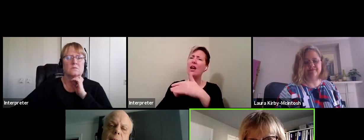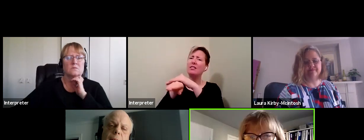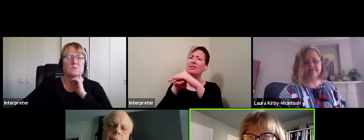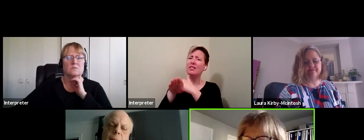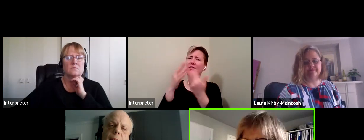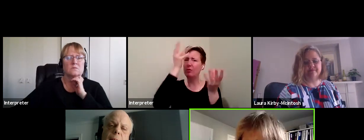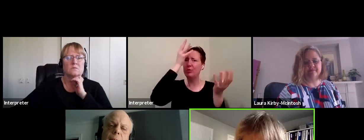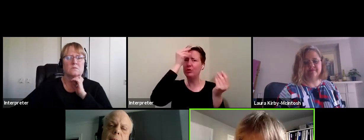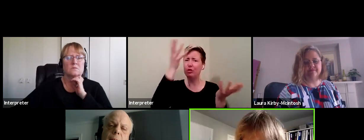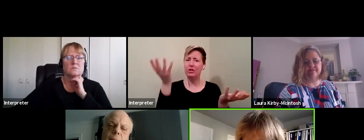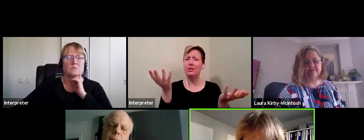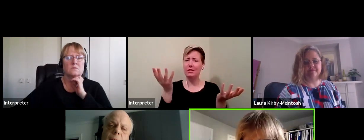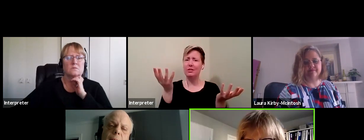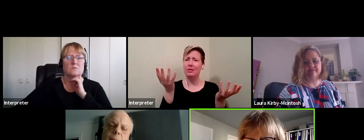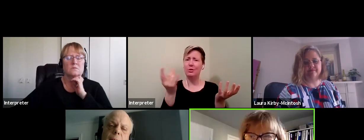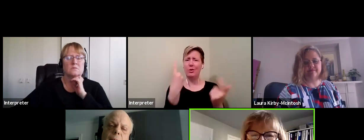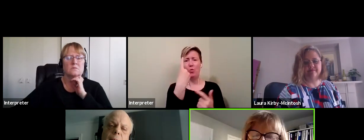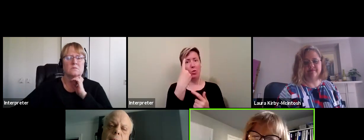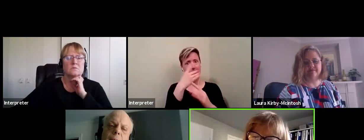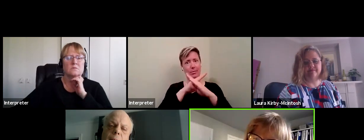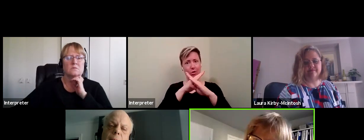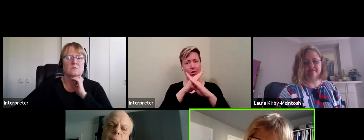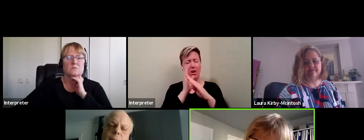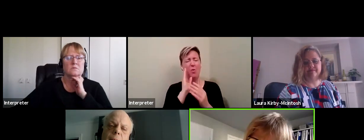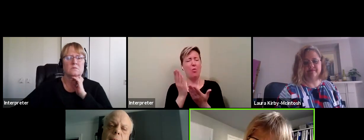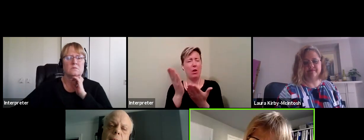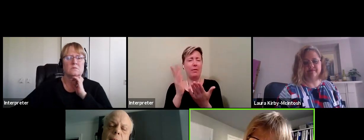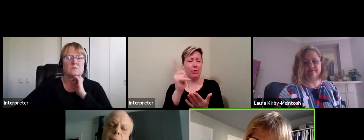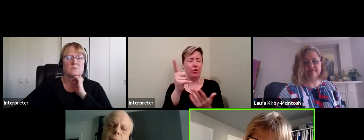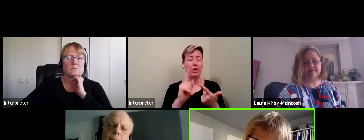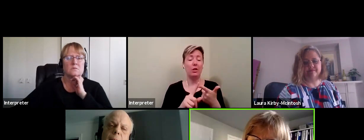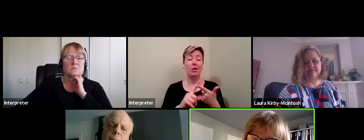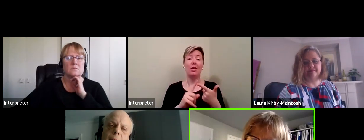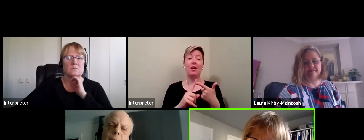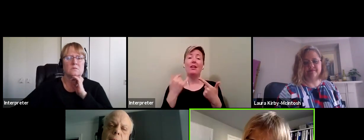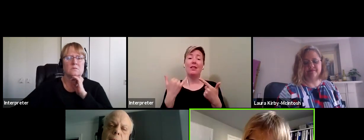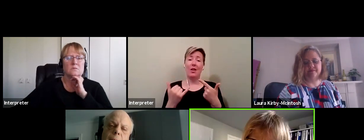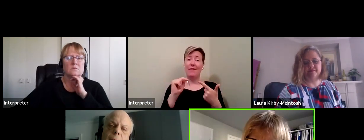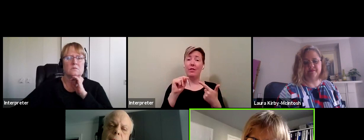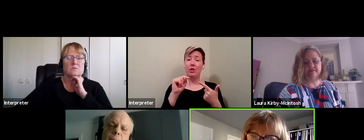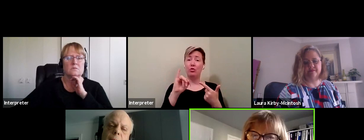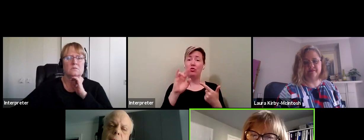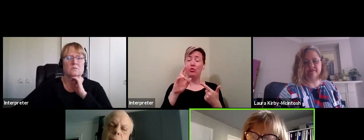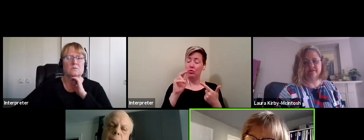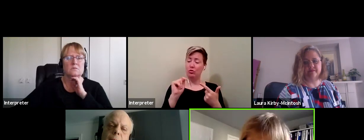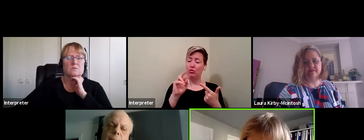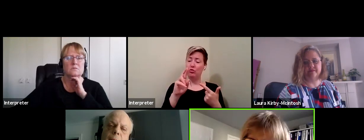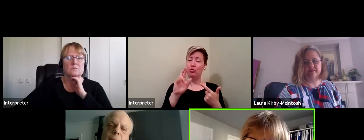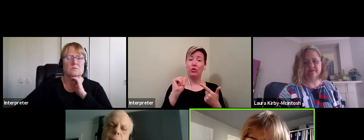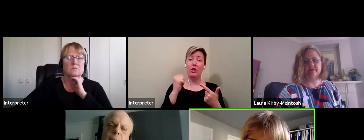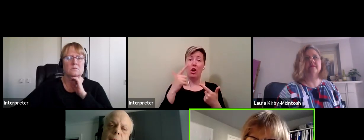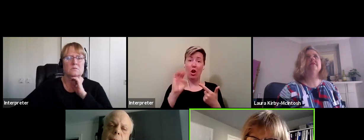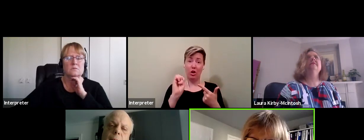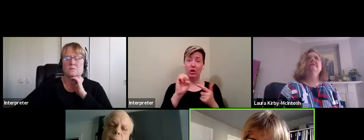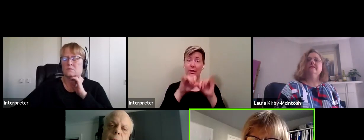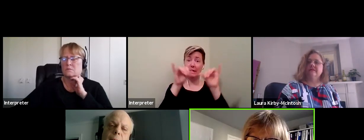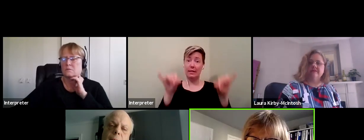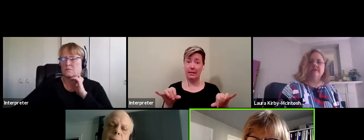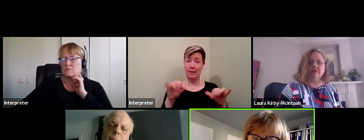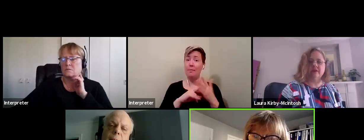the end, but that's one barrier. Then you've got a triage system of an interview. What supports are there